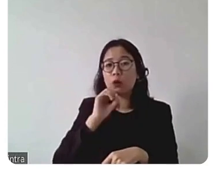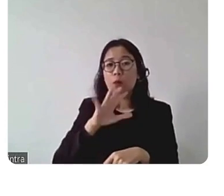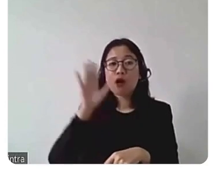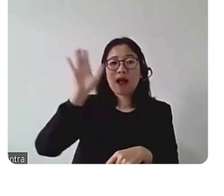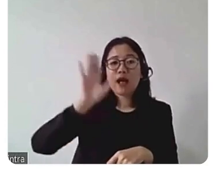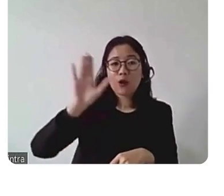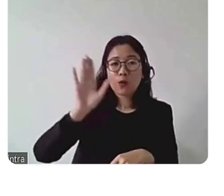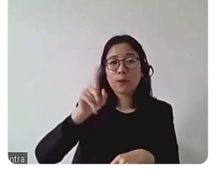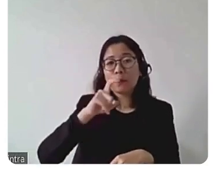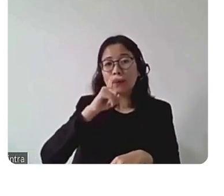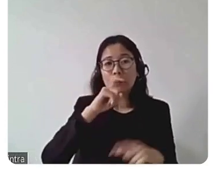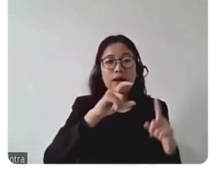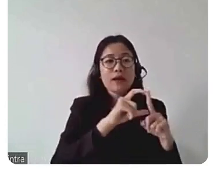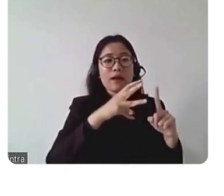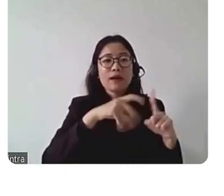from Mondastri.